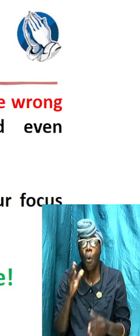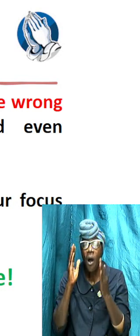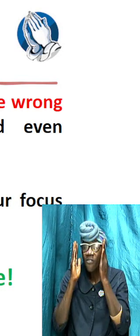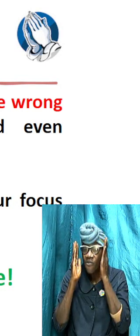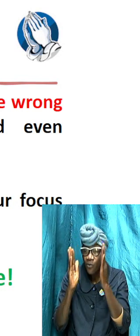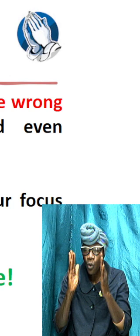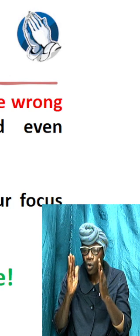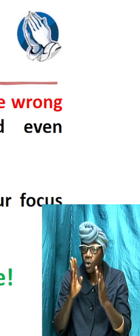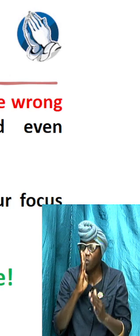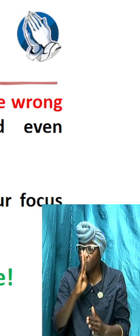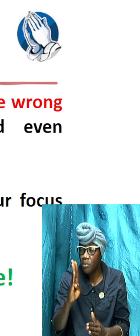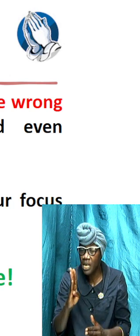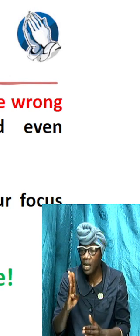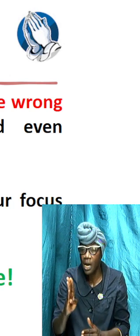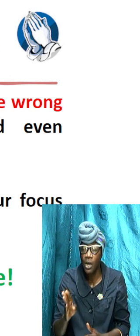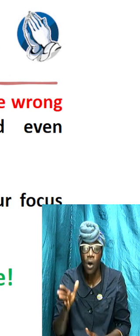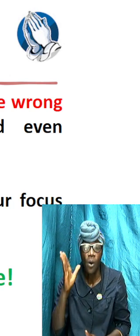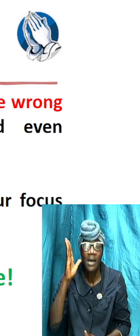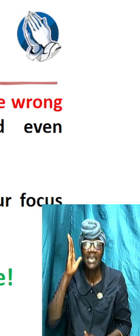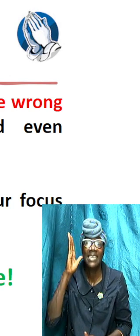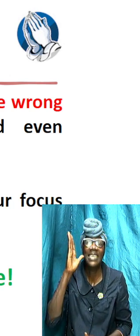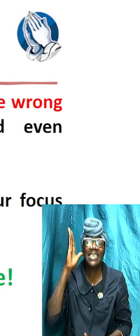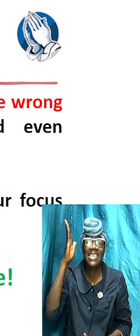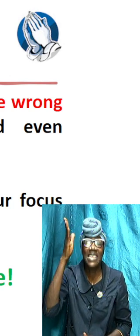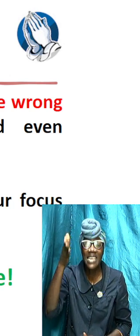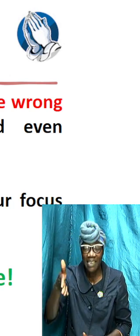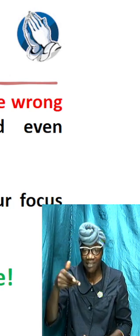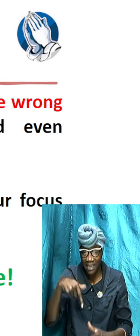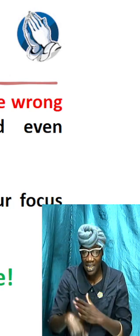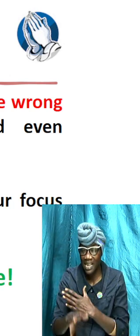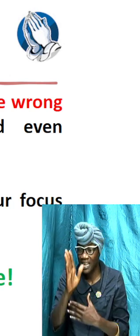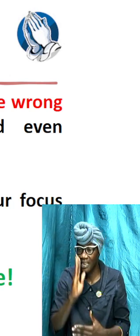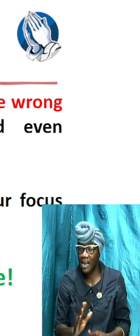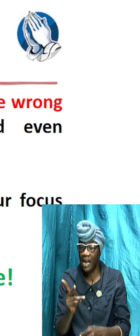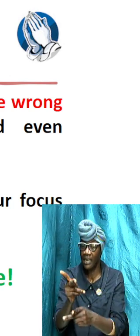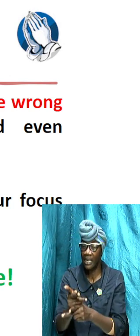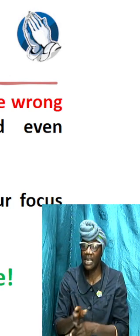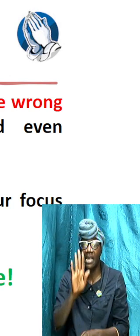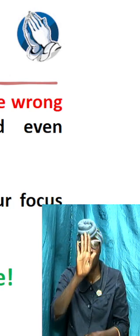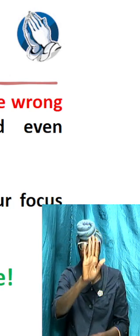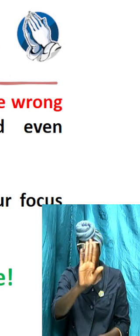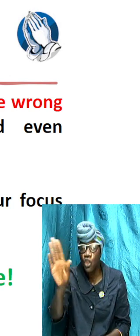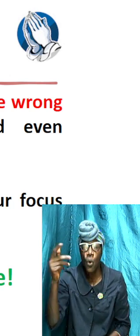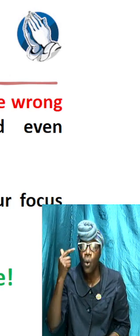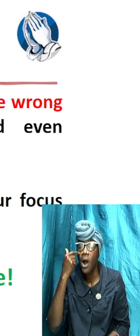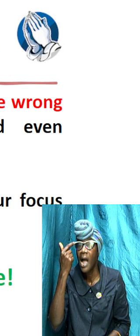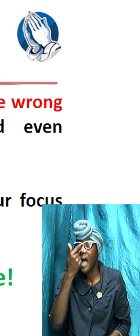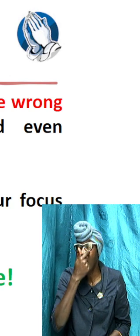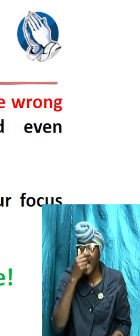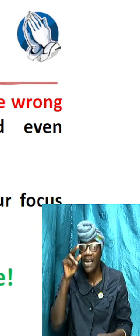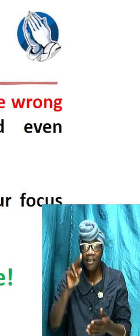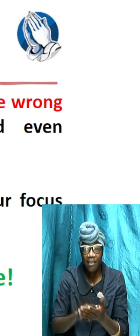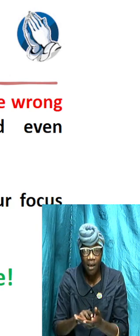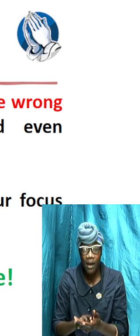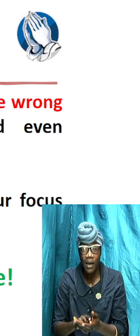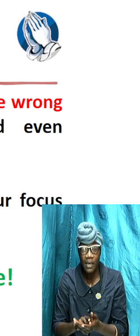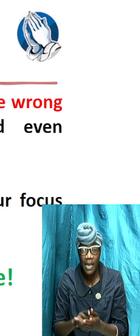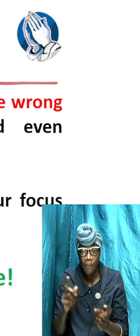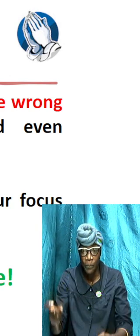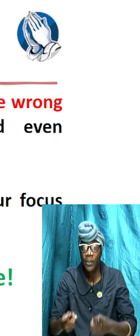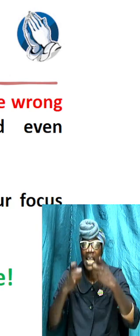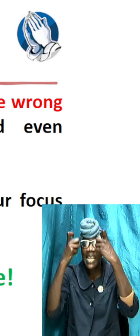be on our destiny in God. Amen. Keep your eyes on the prize. And I want to say that